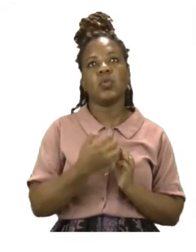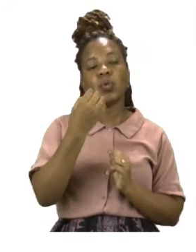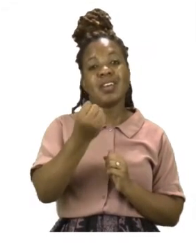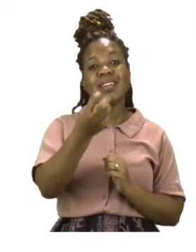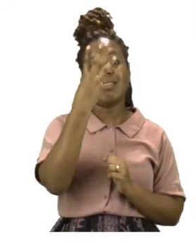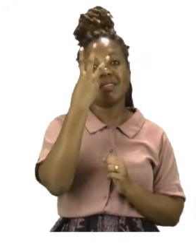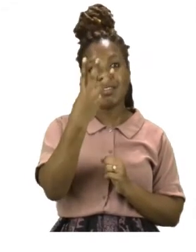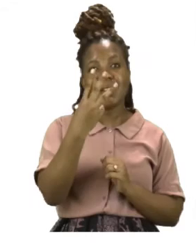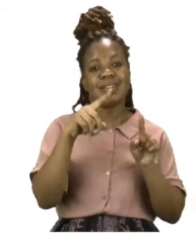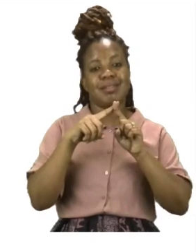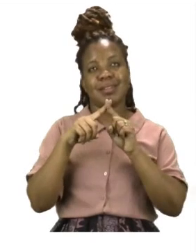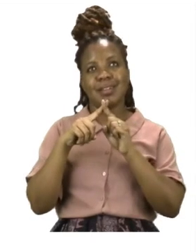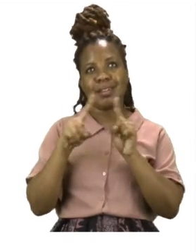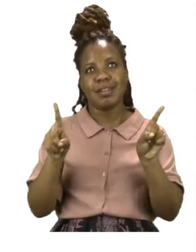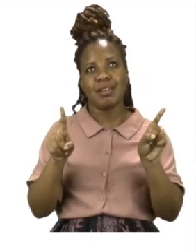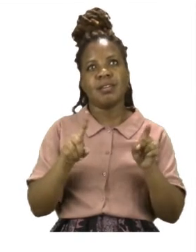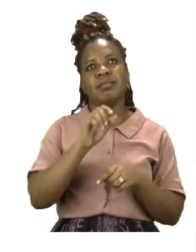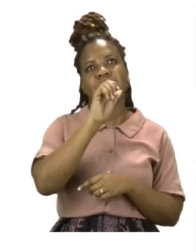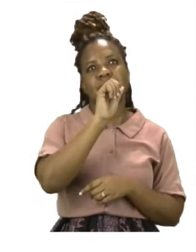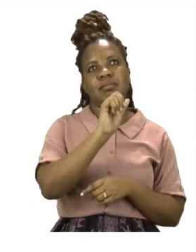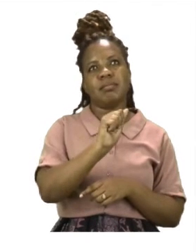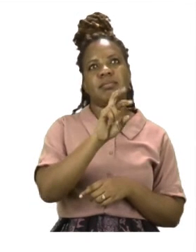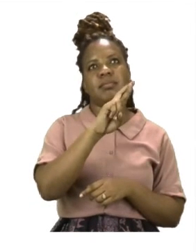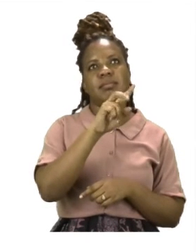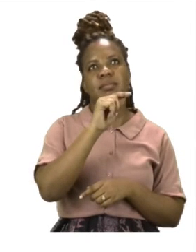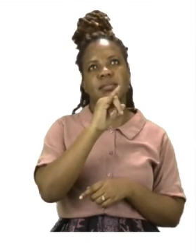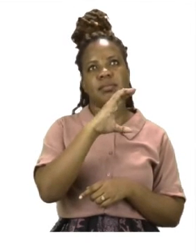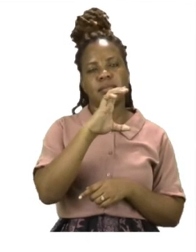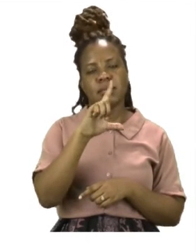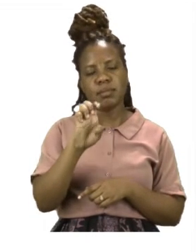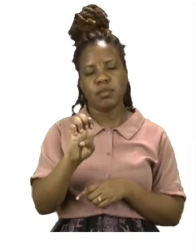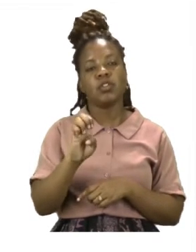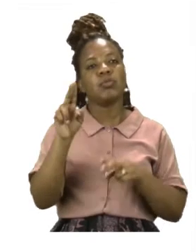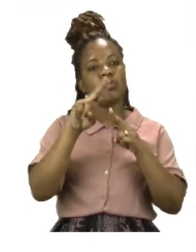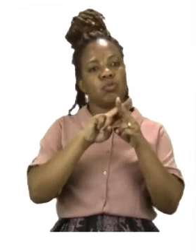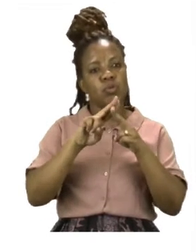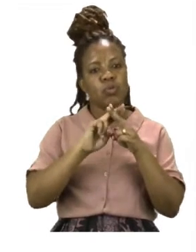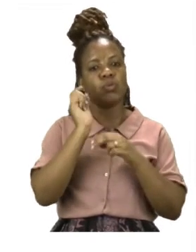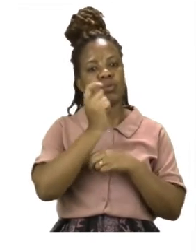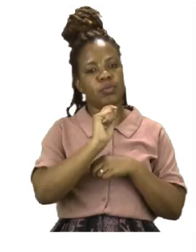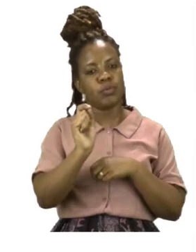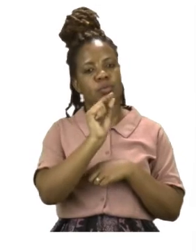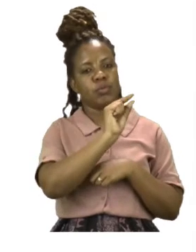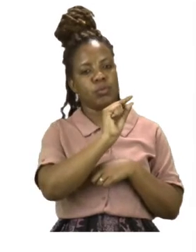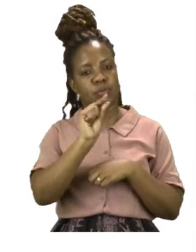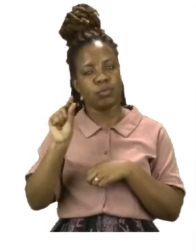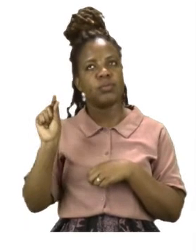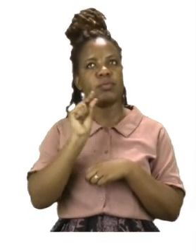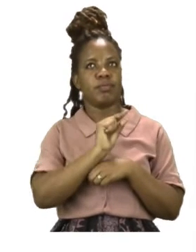when we are saying or making sentences. We use the,